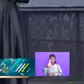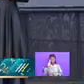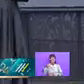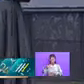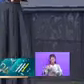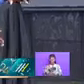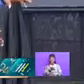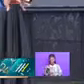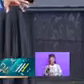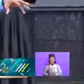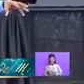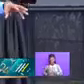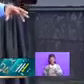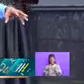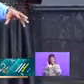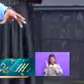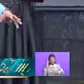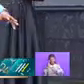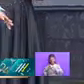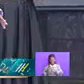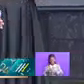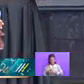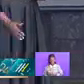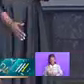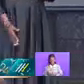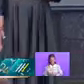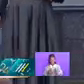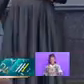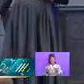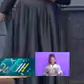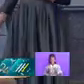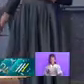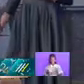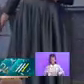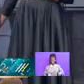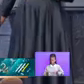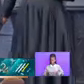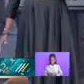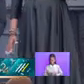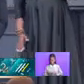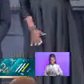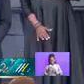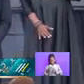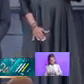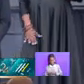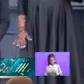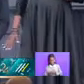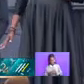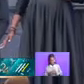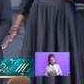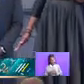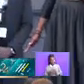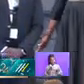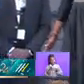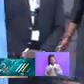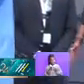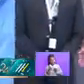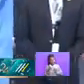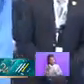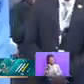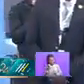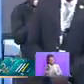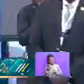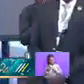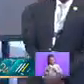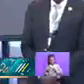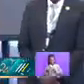upon you in the name of Jesus and now if you are here and you have ever suffered from any